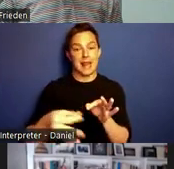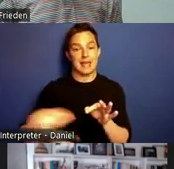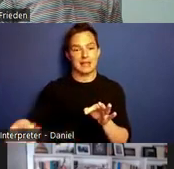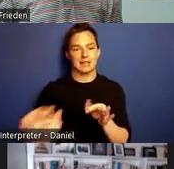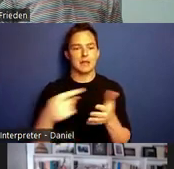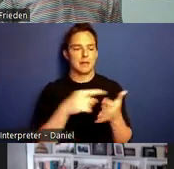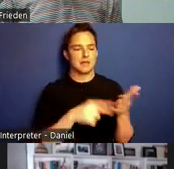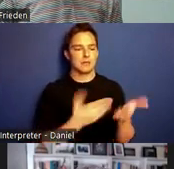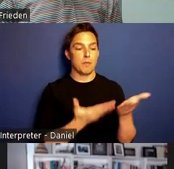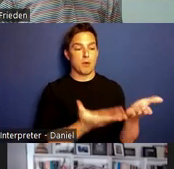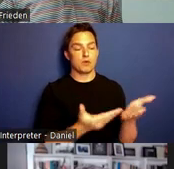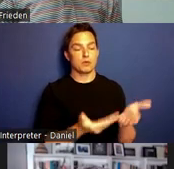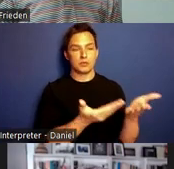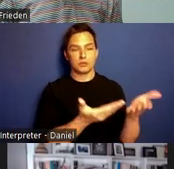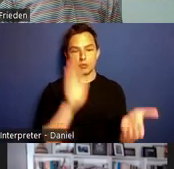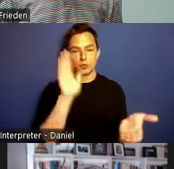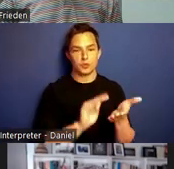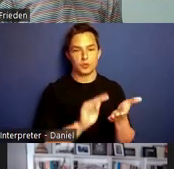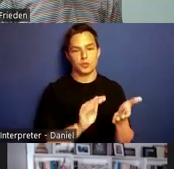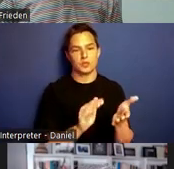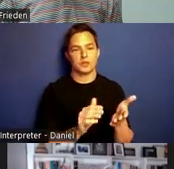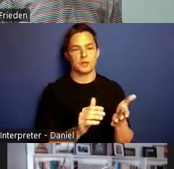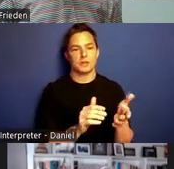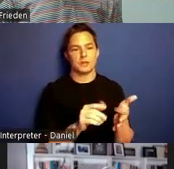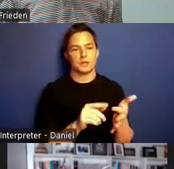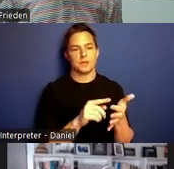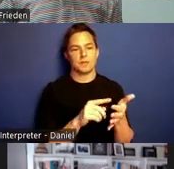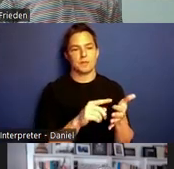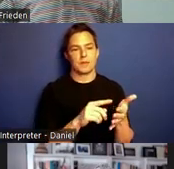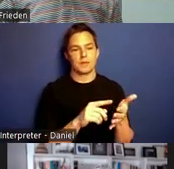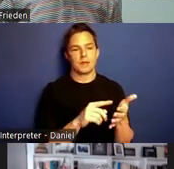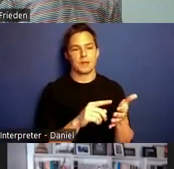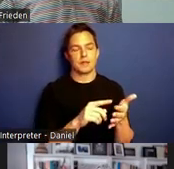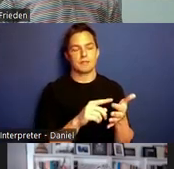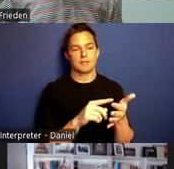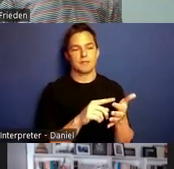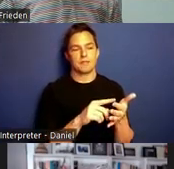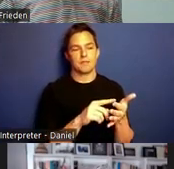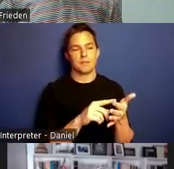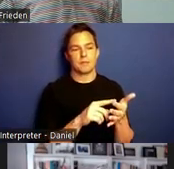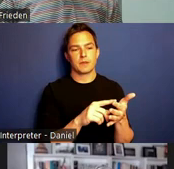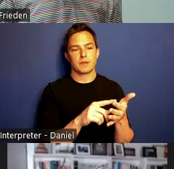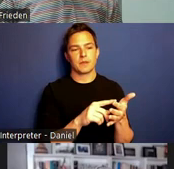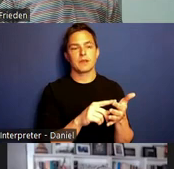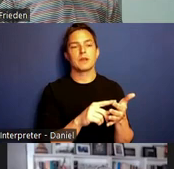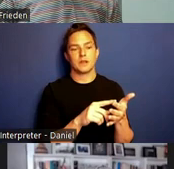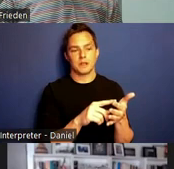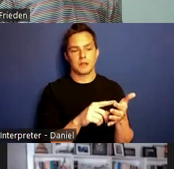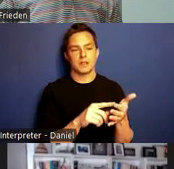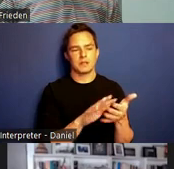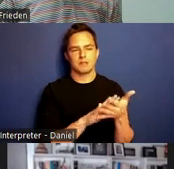proposals to reduce the scope were floated. So I think one of the most